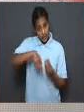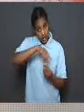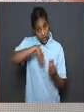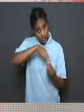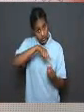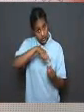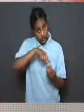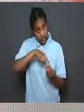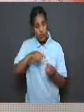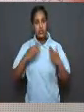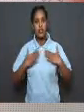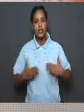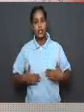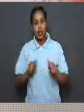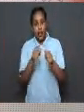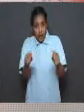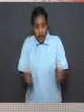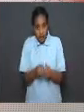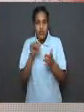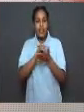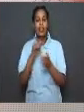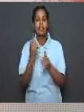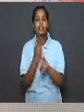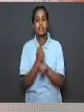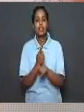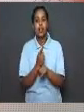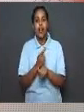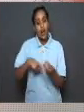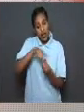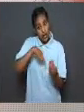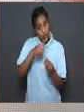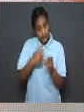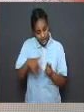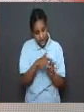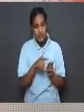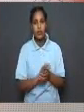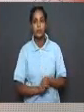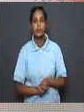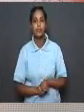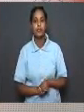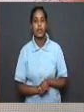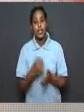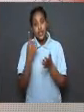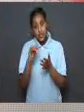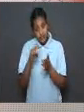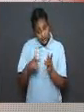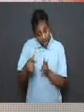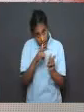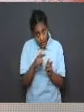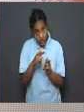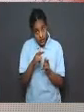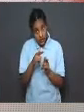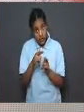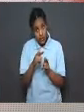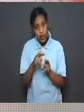Surroundings are the physical area that exists around a system. The system plus